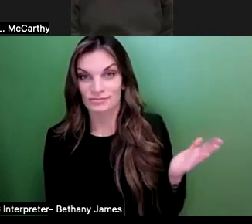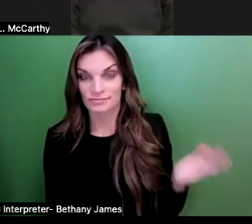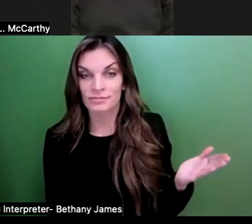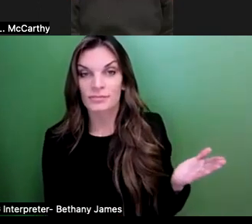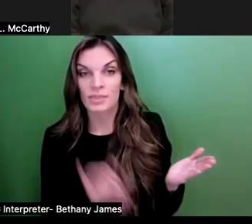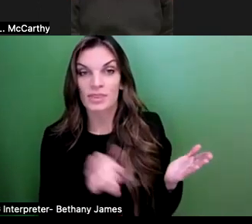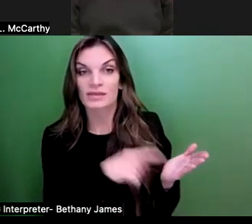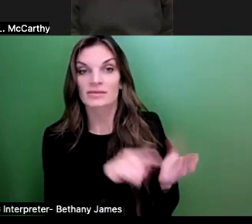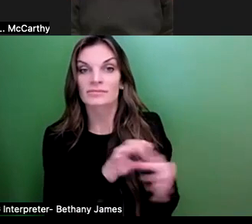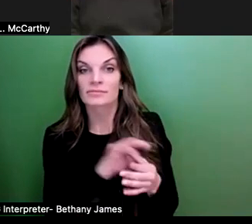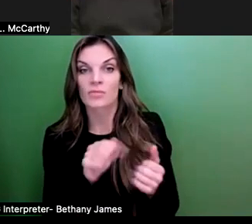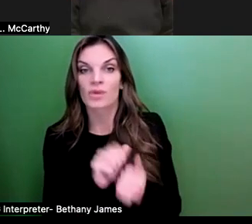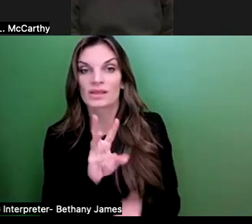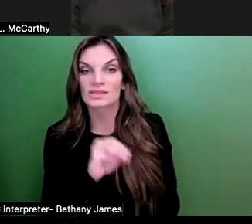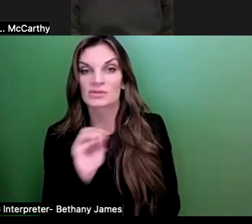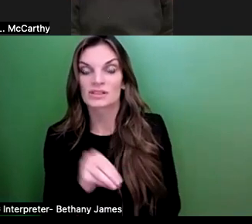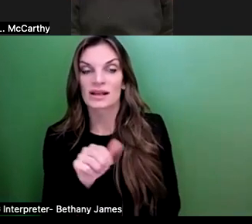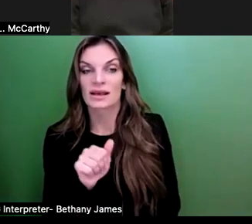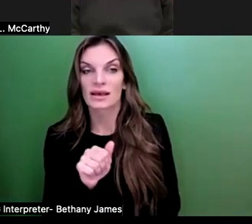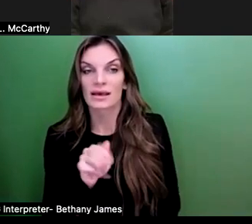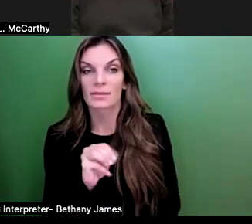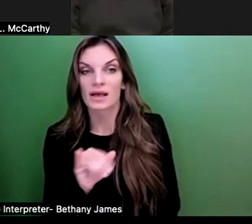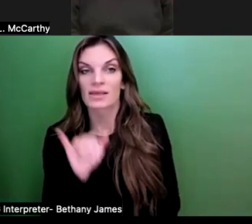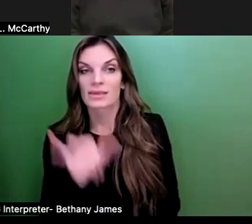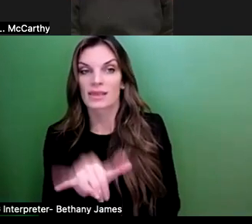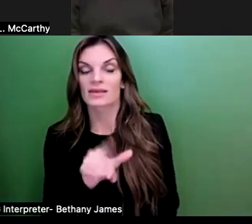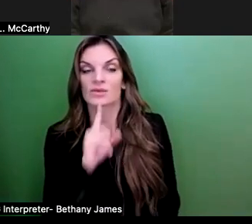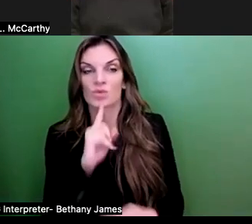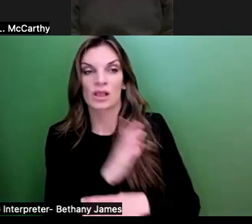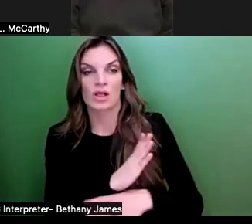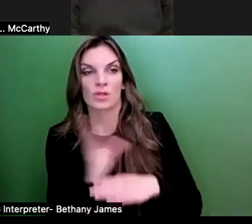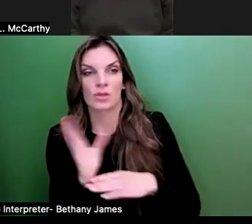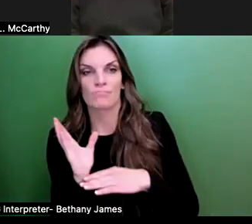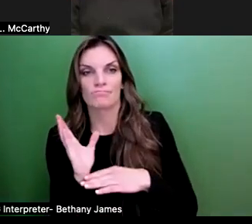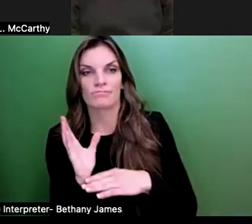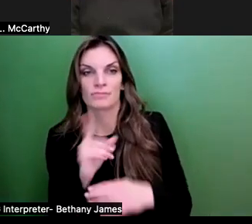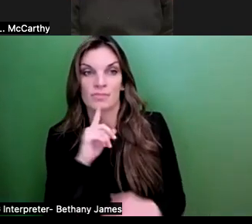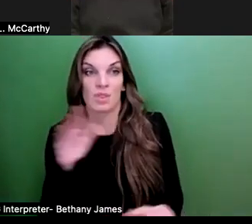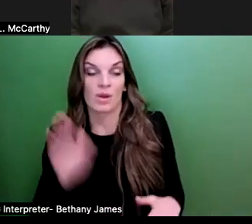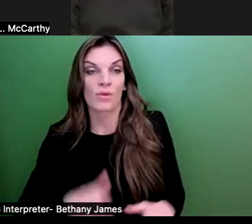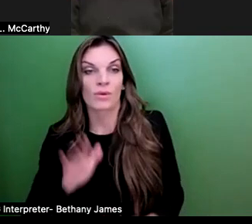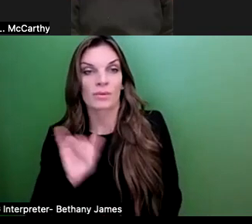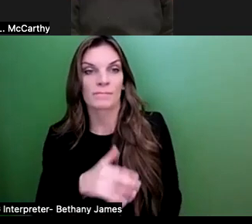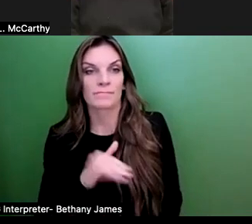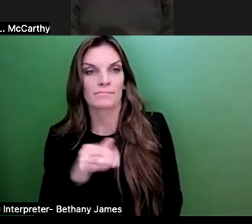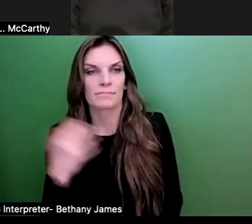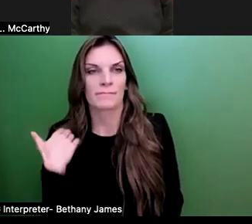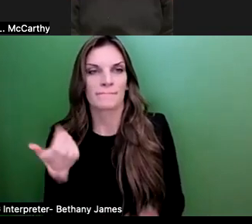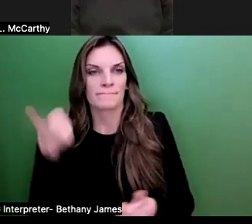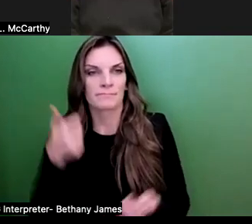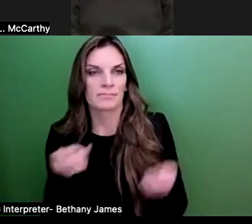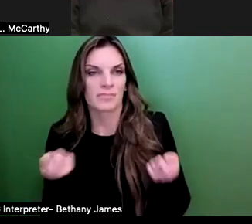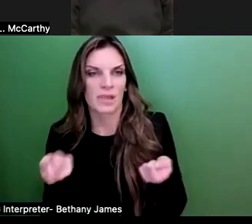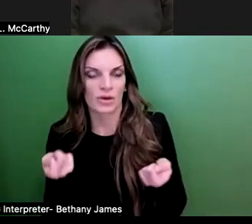geared towards 60% AMI, which is at the low end of the scale. And I think as Mayor Brown has mentioned, what we're missing